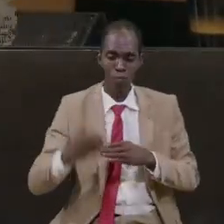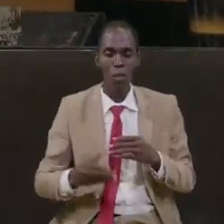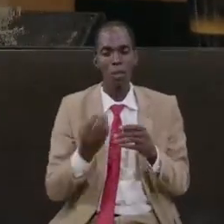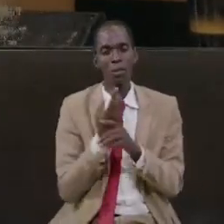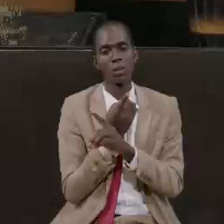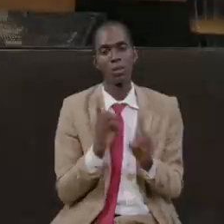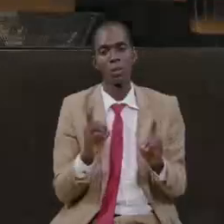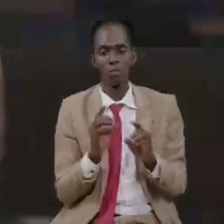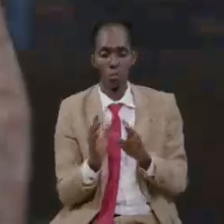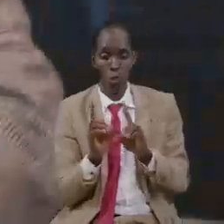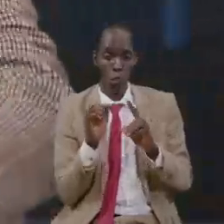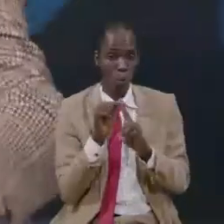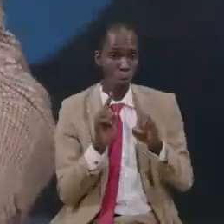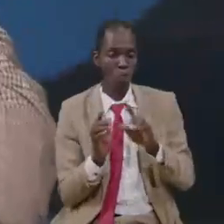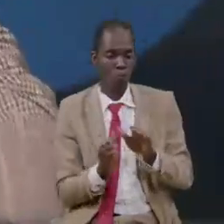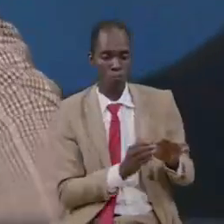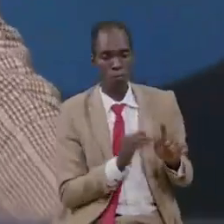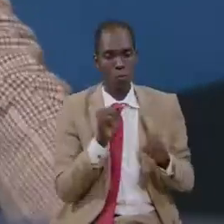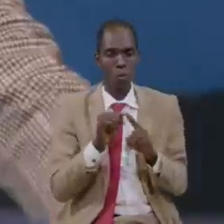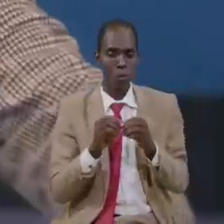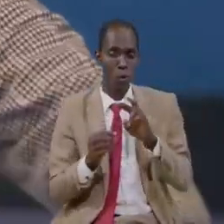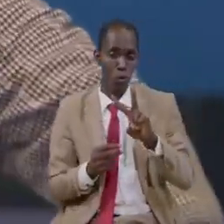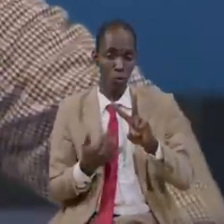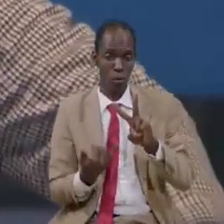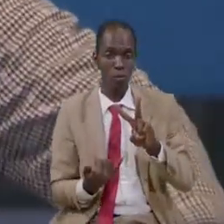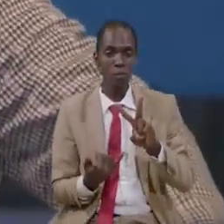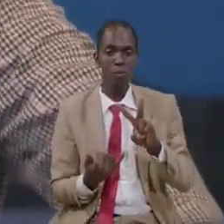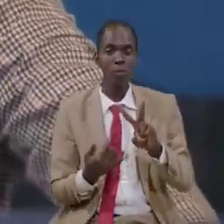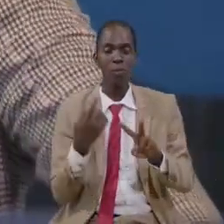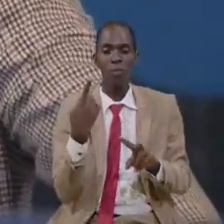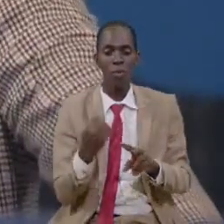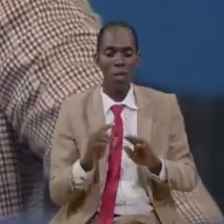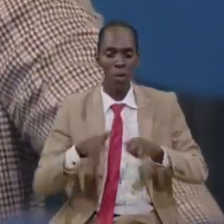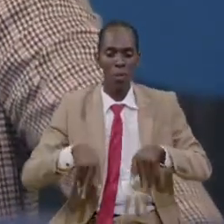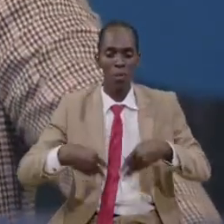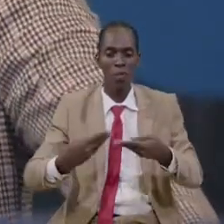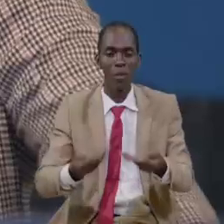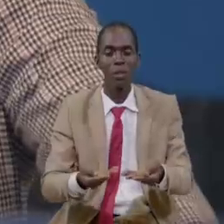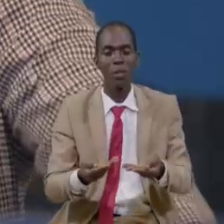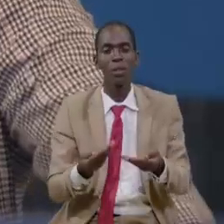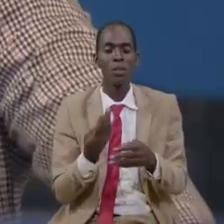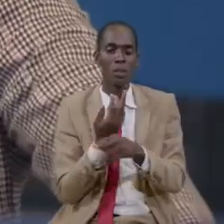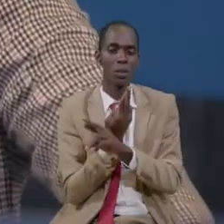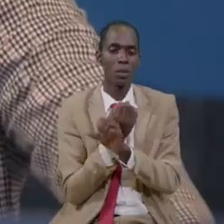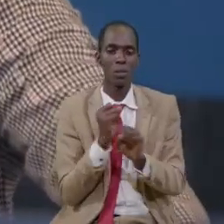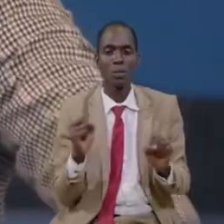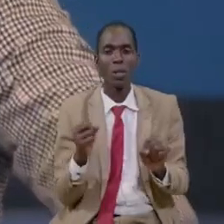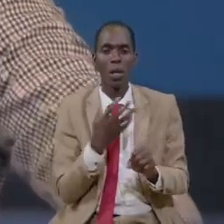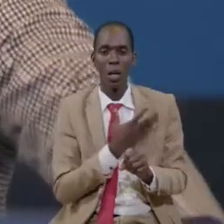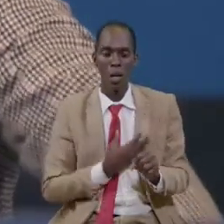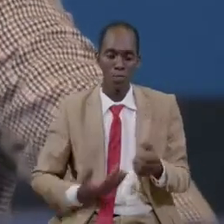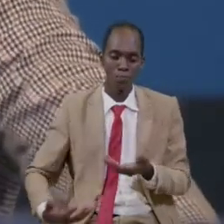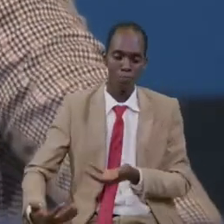Look at number two here. Number two is the provided redemption and recovery from